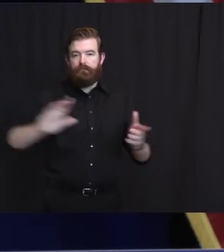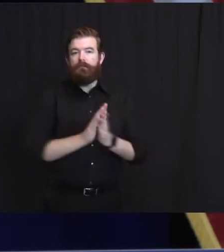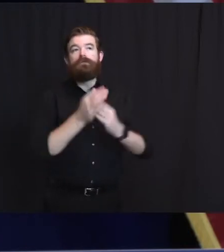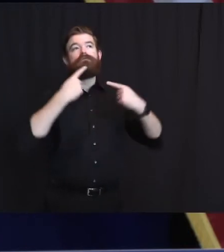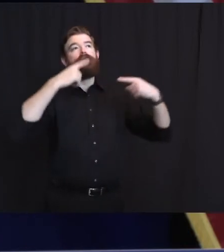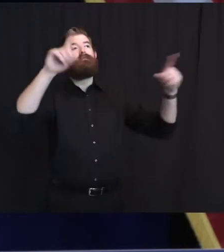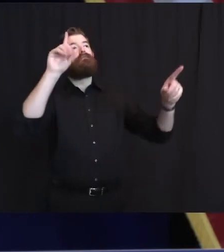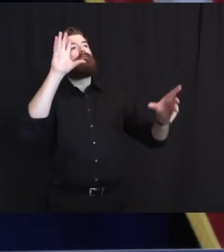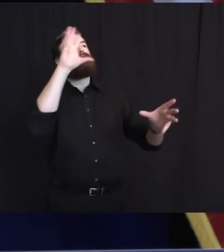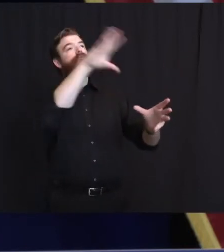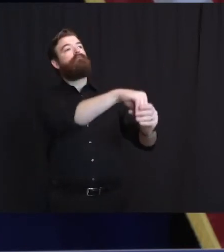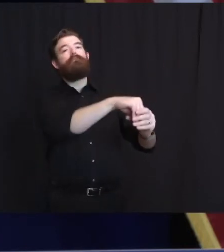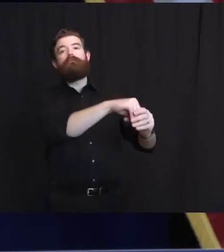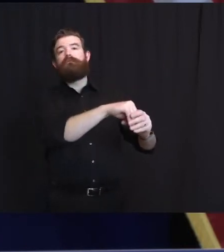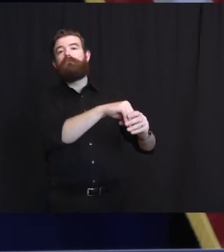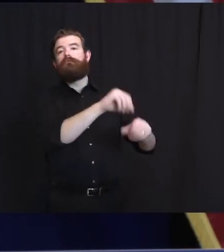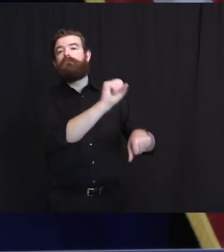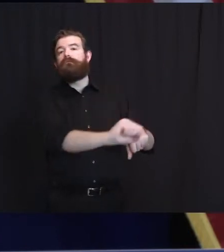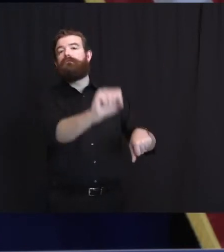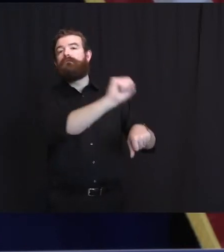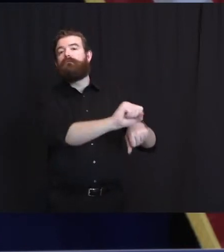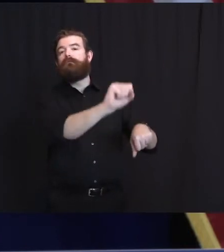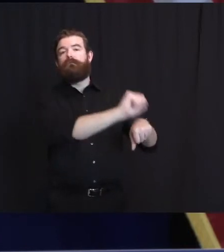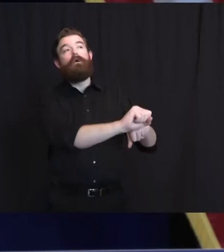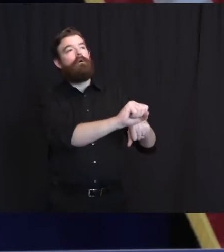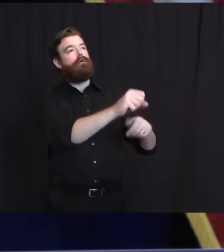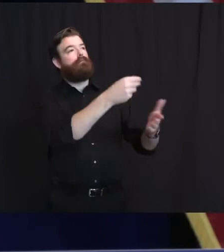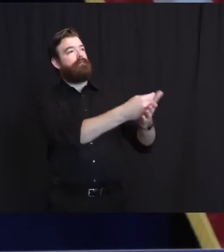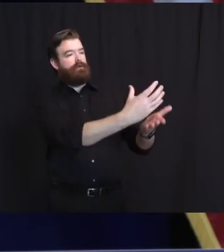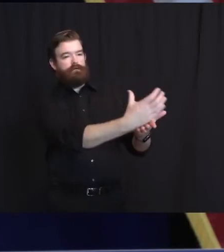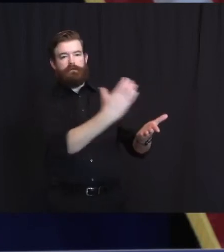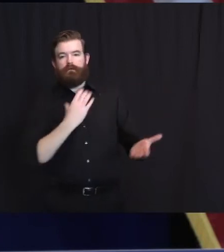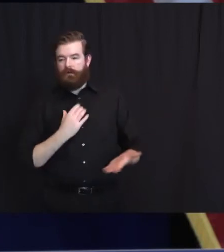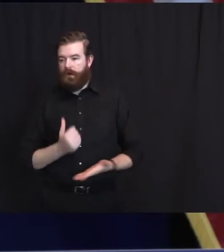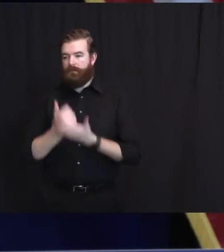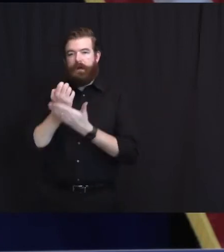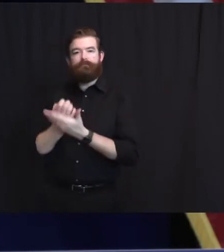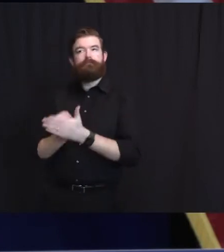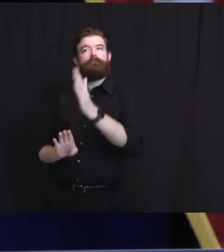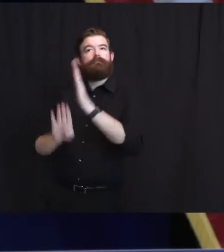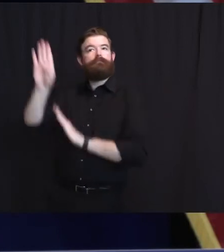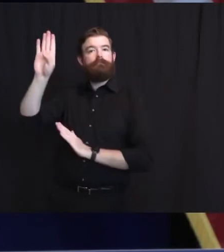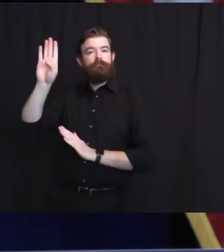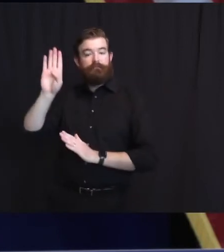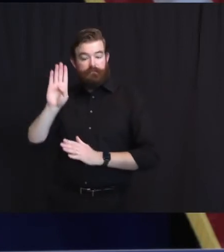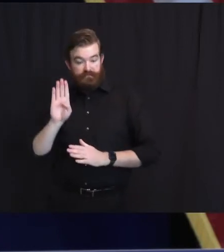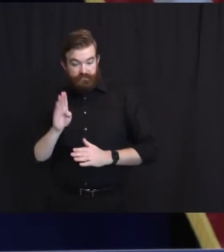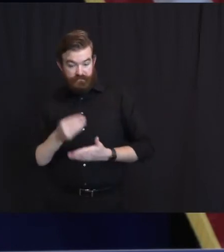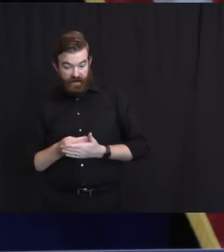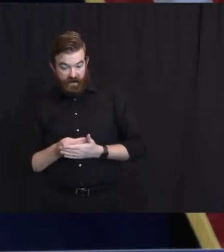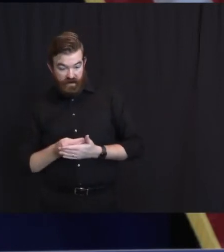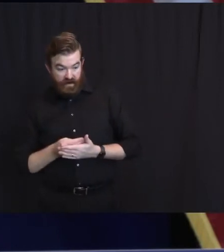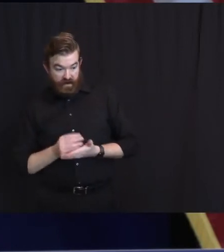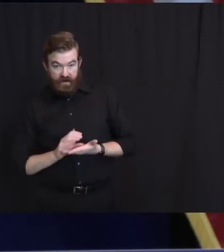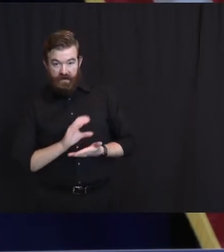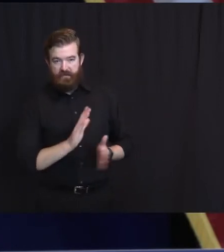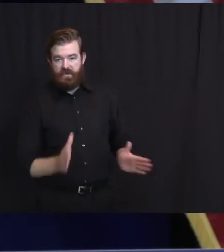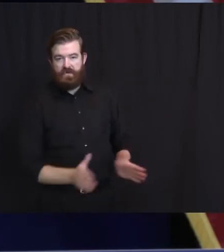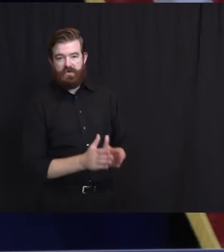that a program pays for itself, cost-benefit analysis has shown high-quality preschool programs can yield up